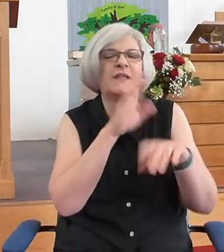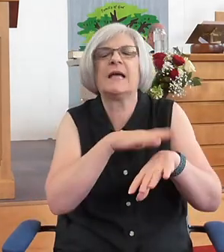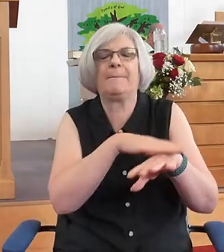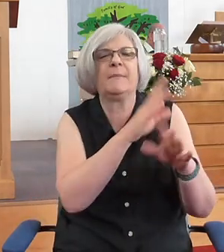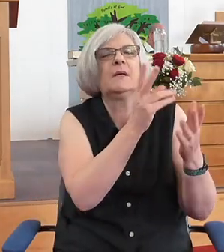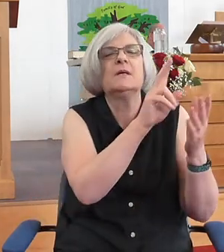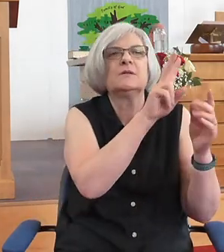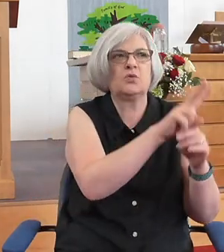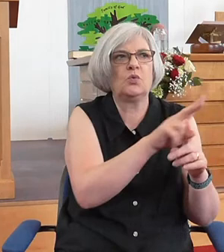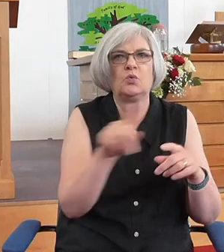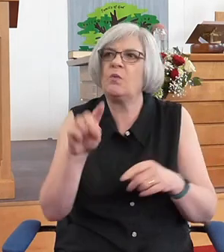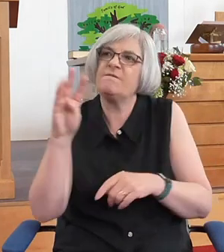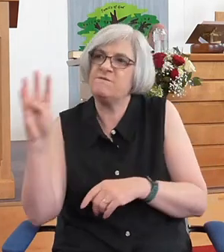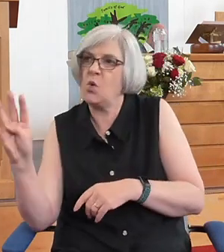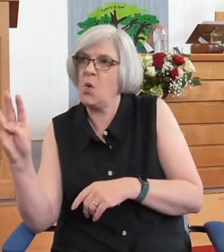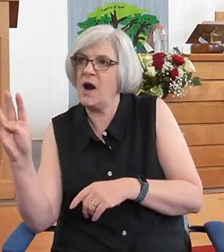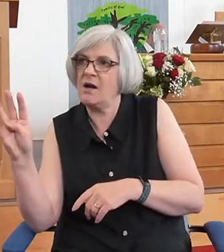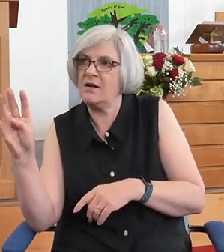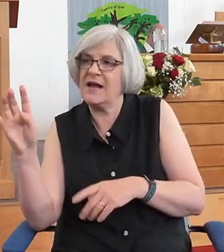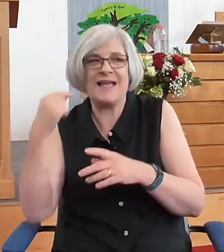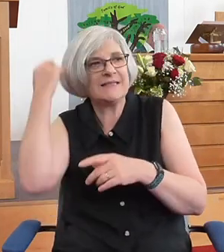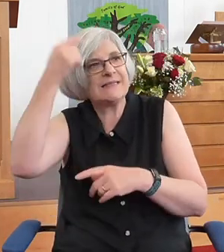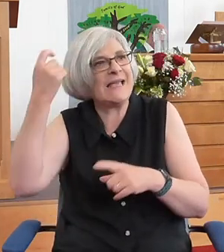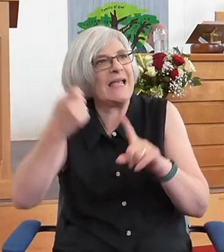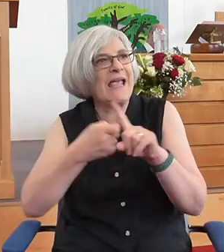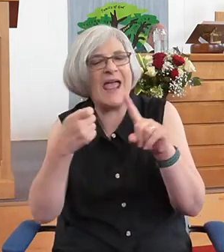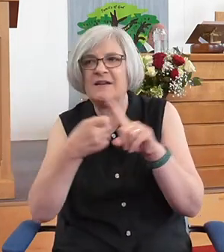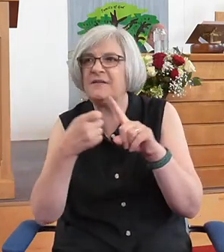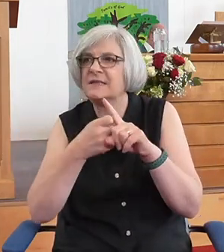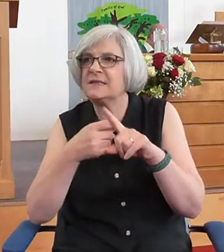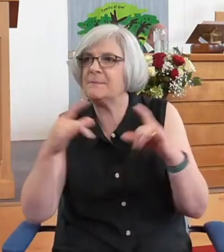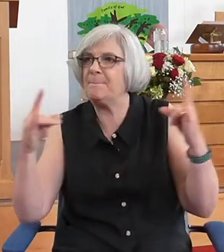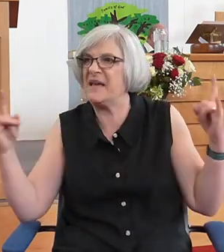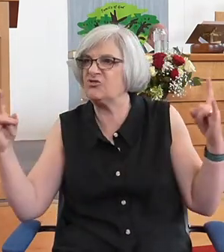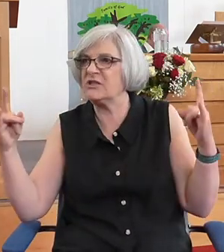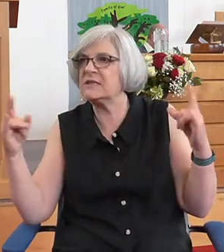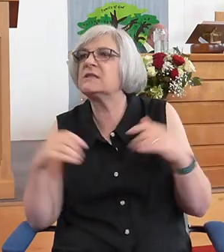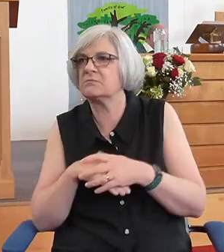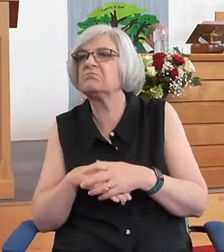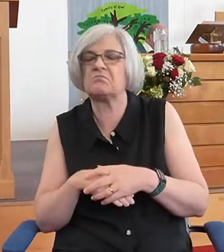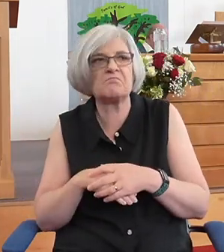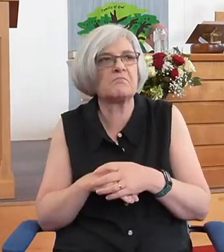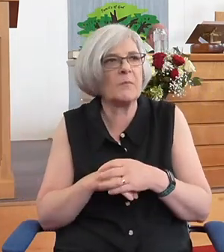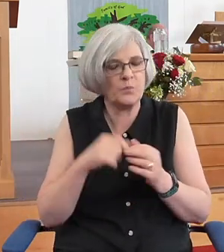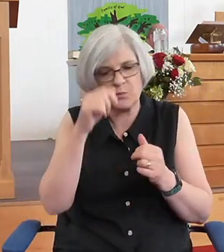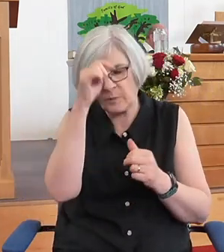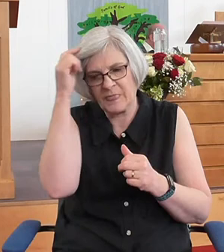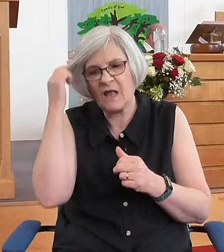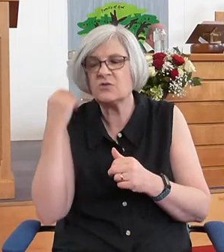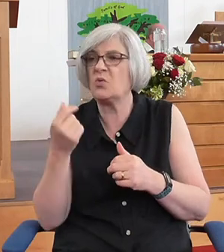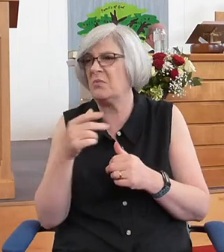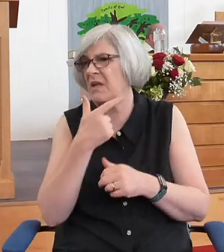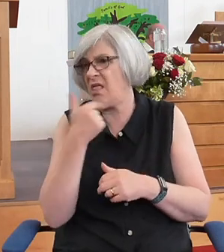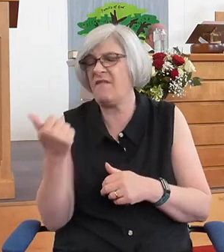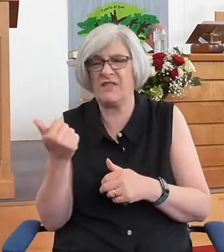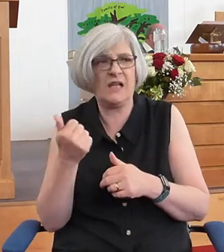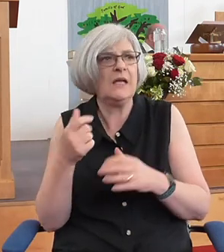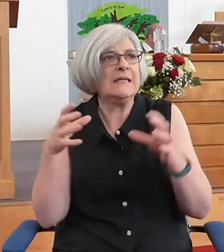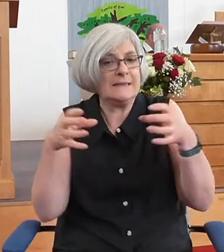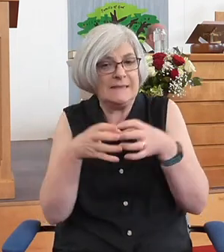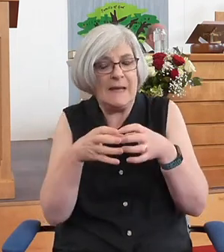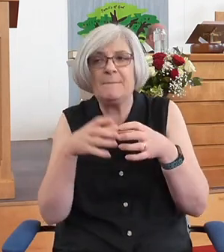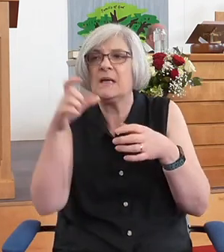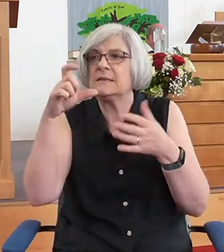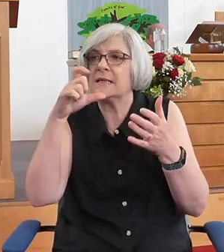o'clock next Sunday down at St Kenneth's. That's it, down West Mains Road. So it would be lovely. The team is called the